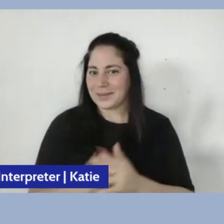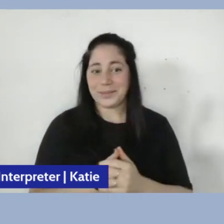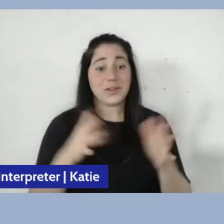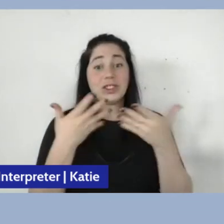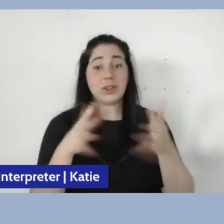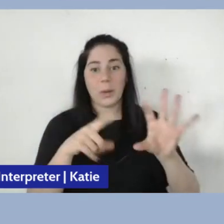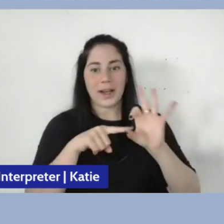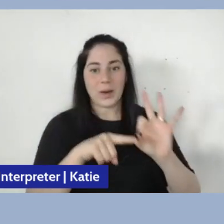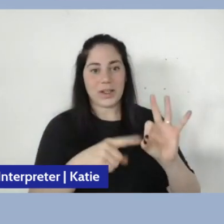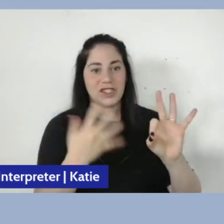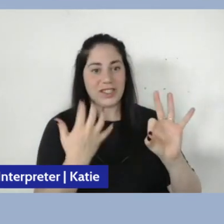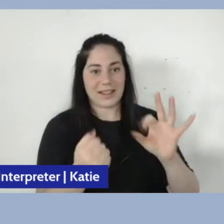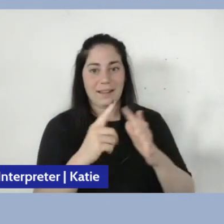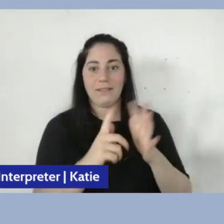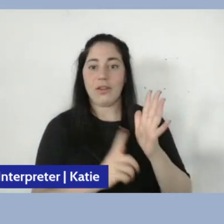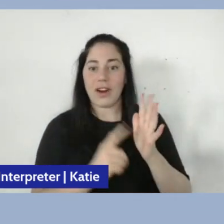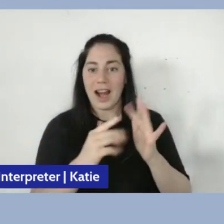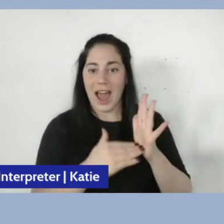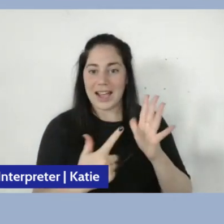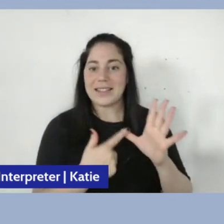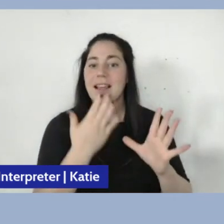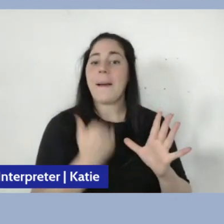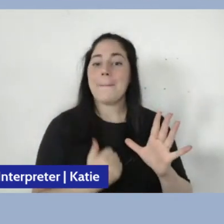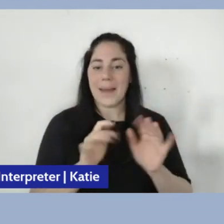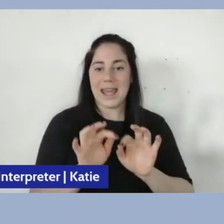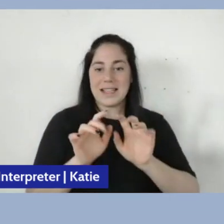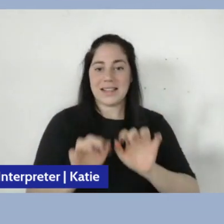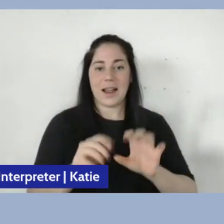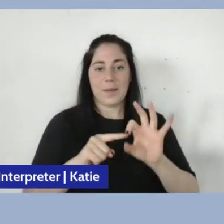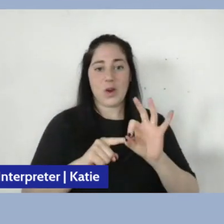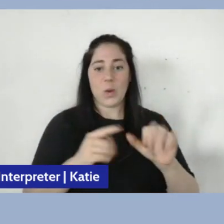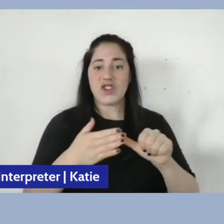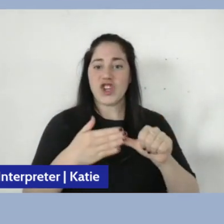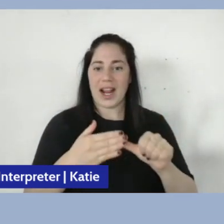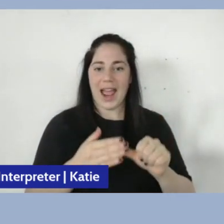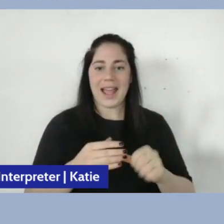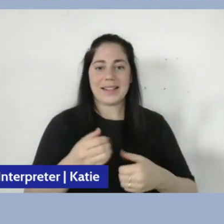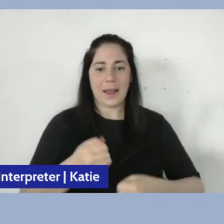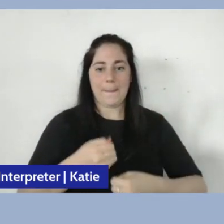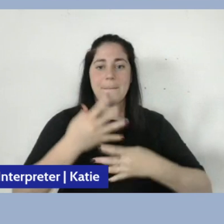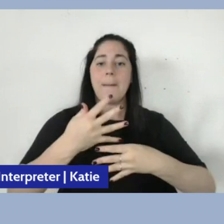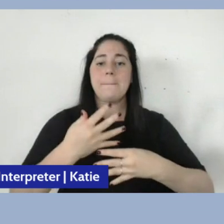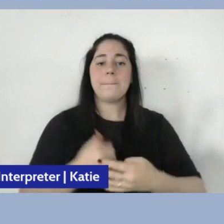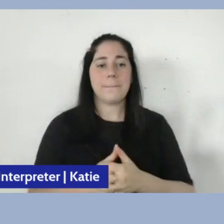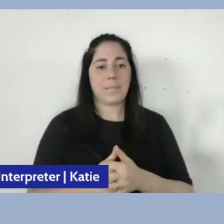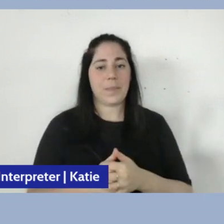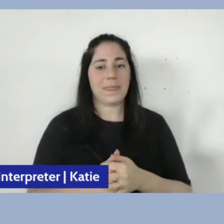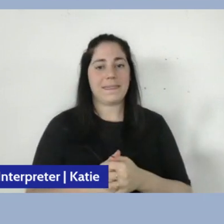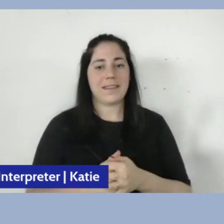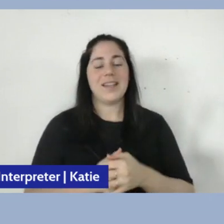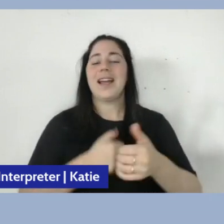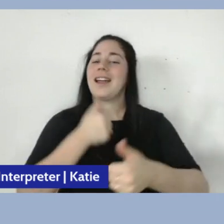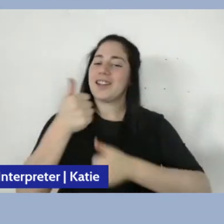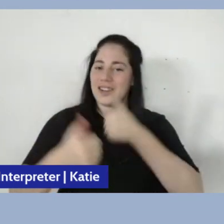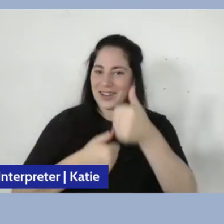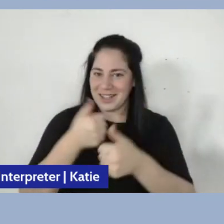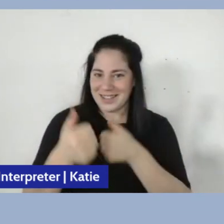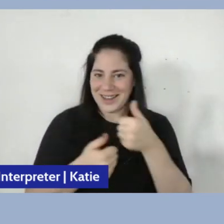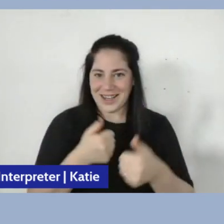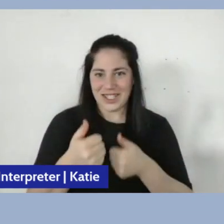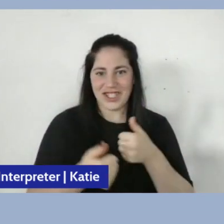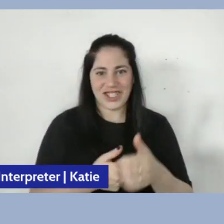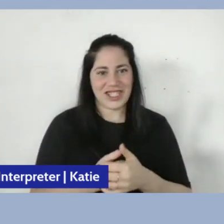Eliza, put them in the Q&A, and they'll pop up for us later. Eliza, congratulations. Often when we go